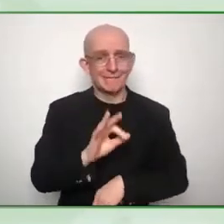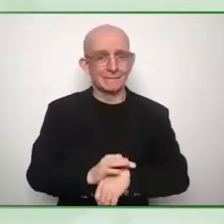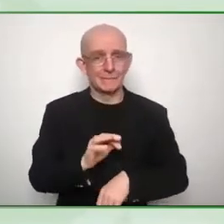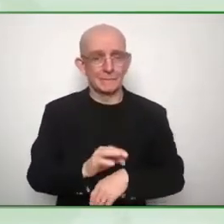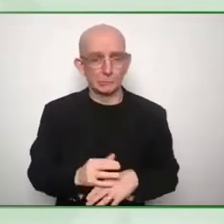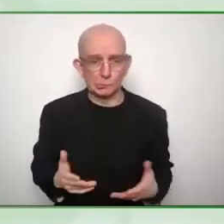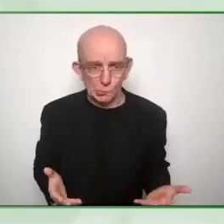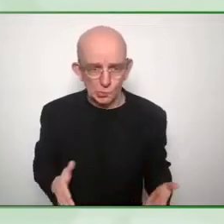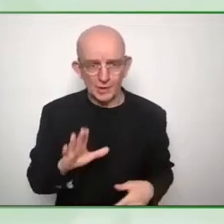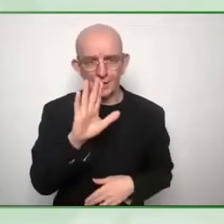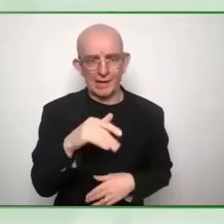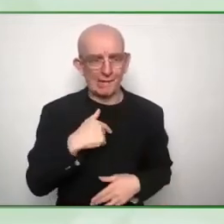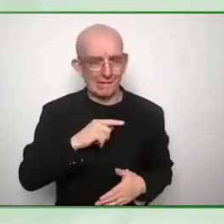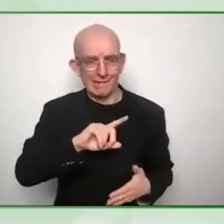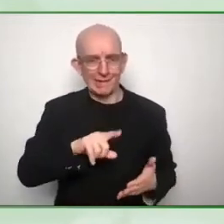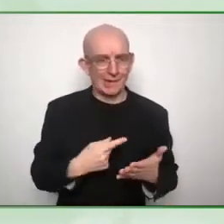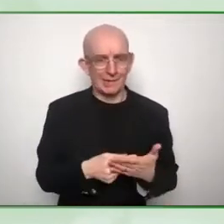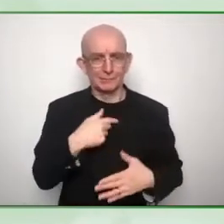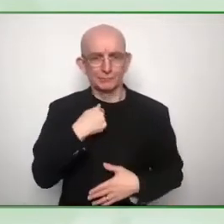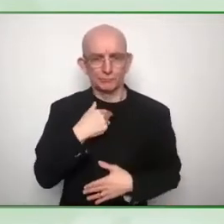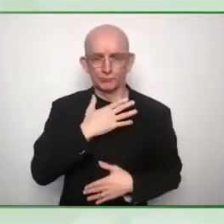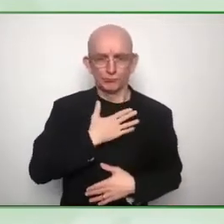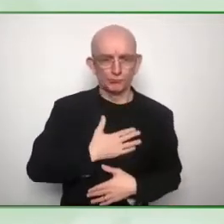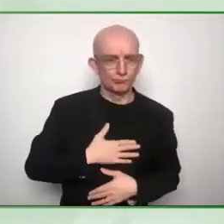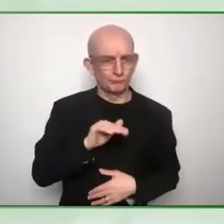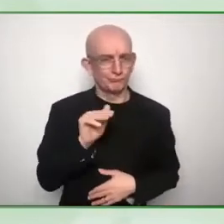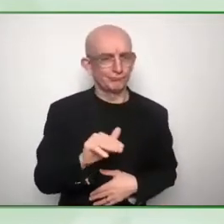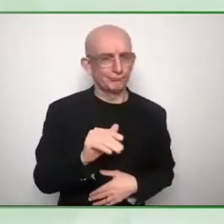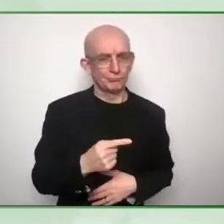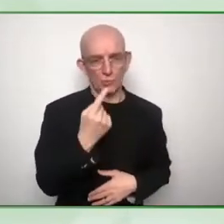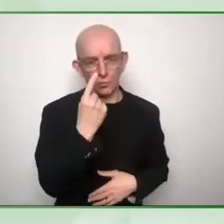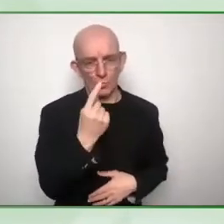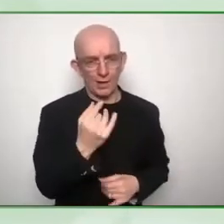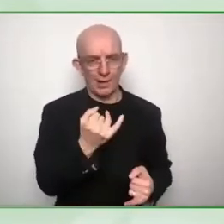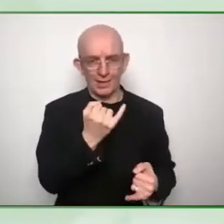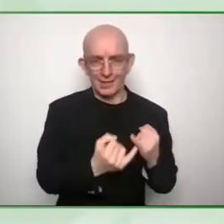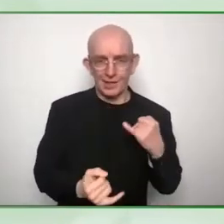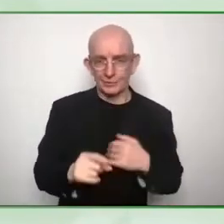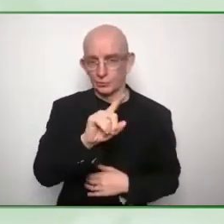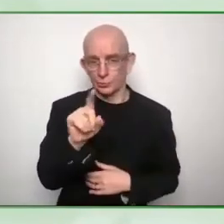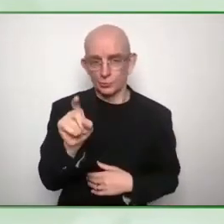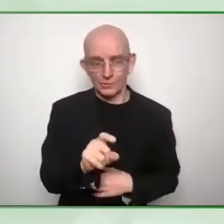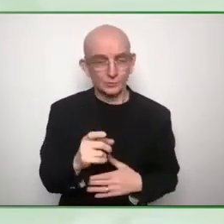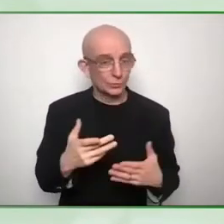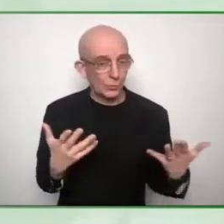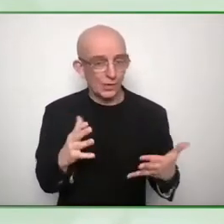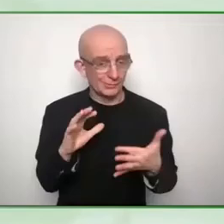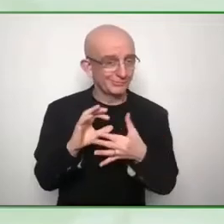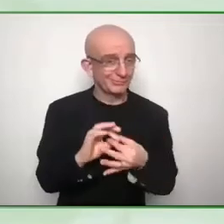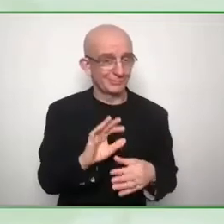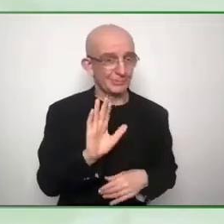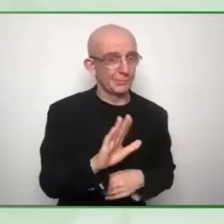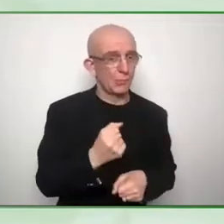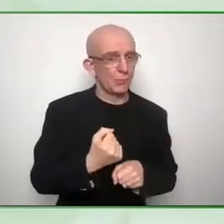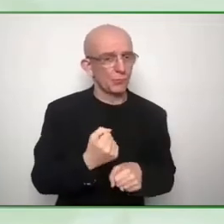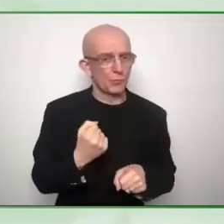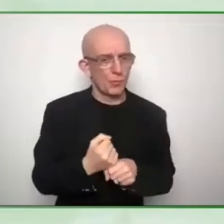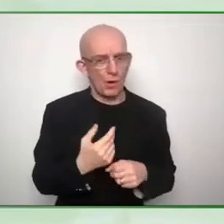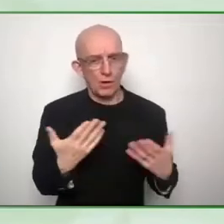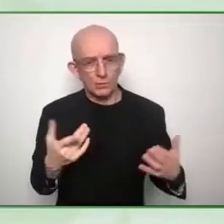you see there to be for partnership to promote this work and the SDGs? And you have 2 minutes starting from